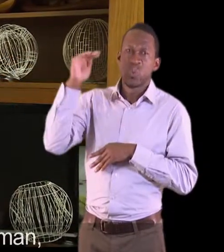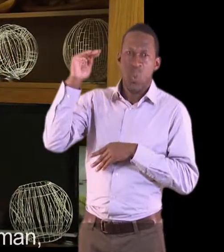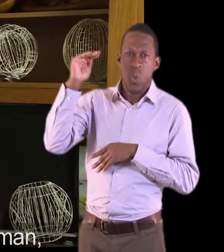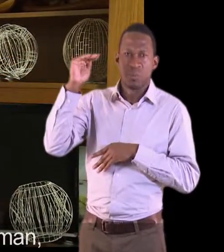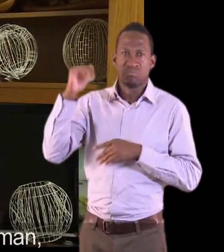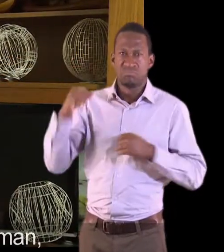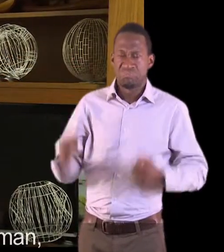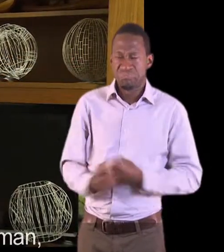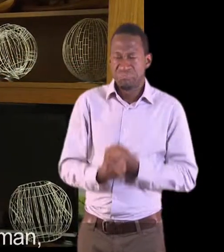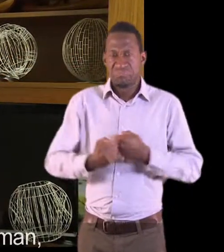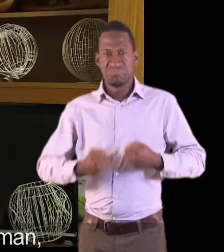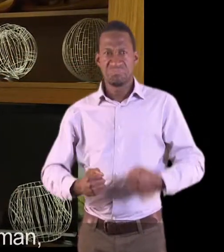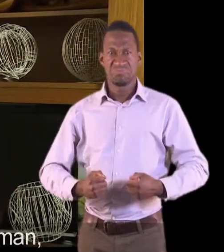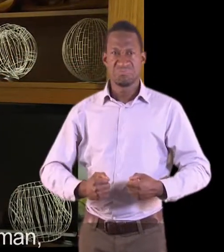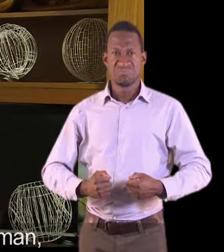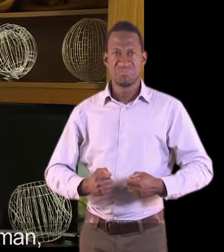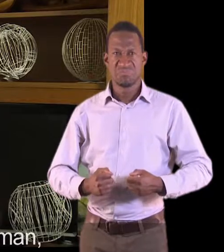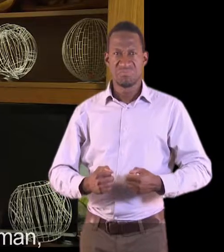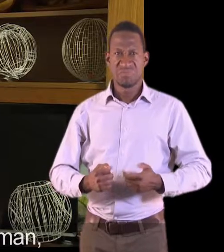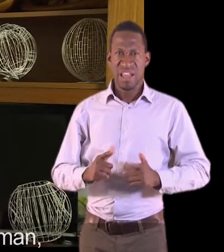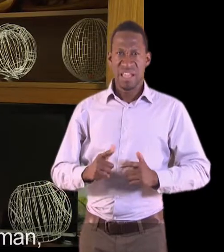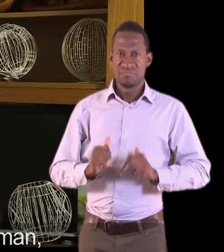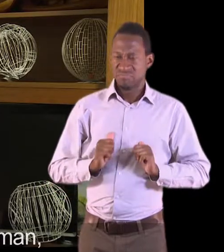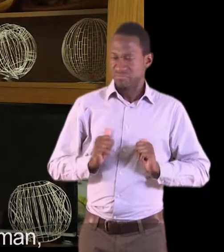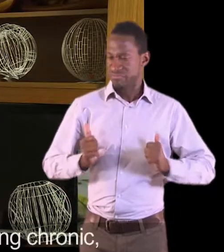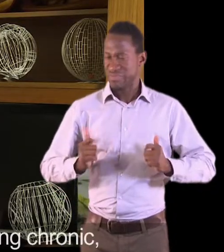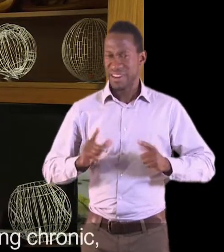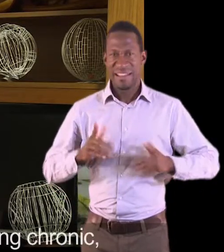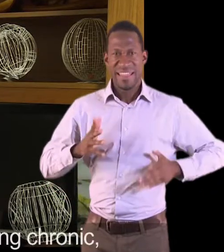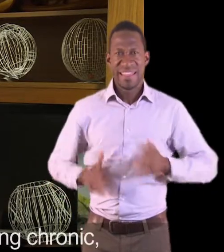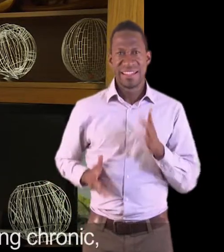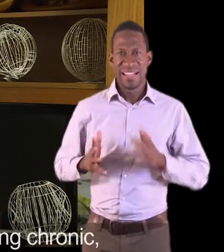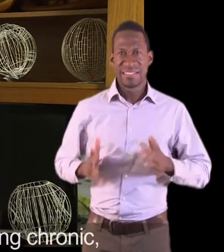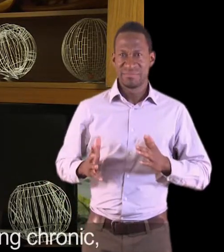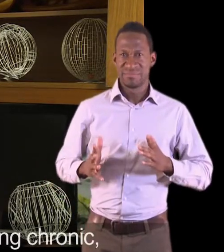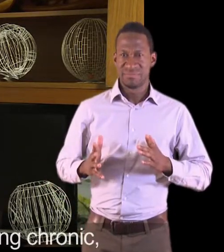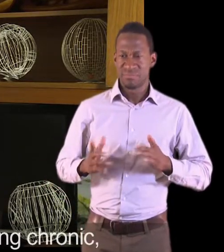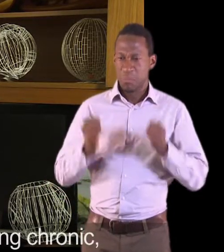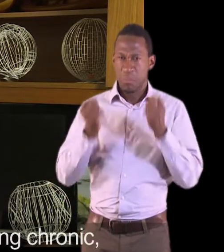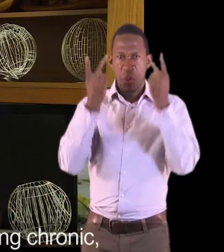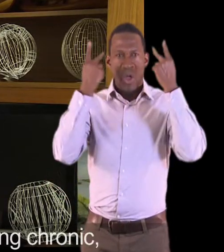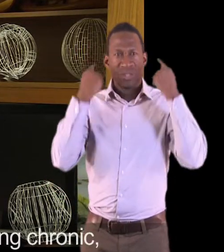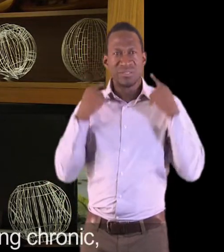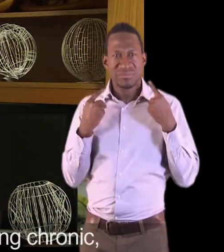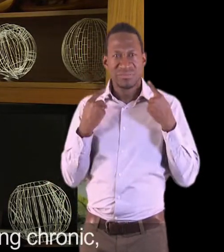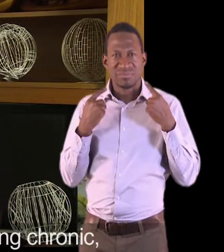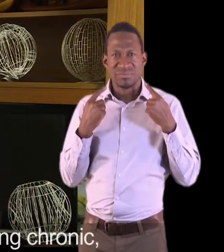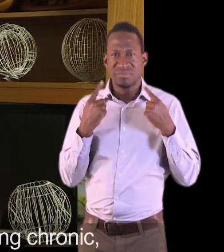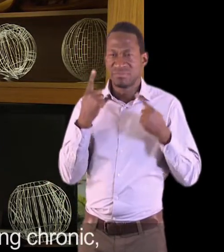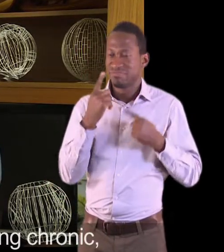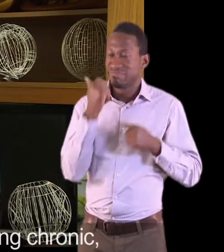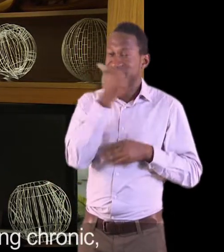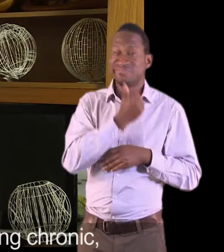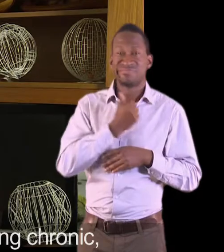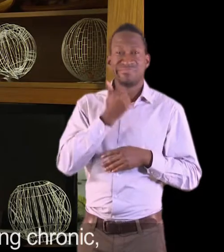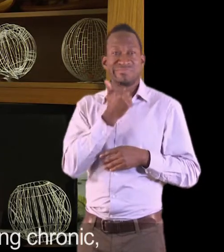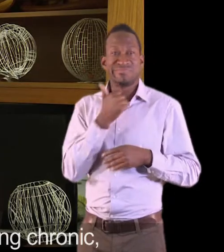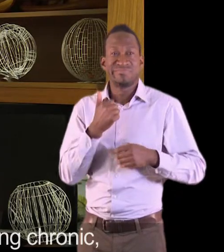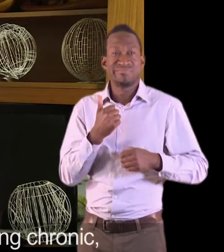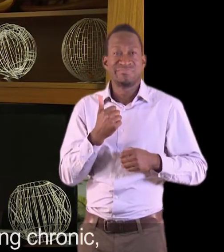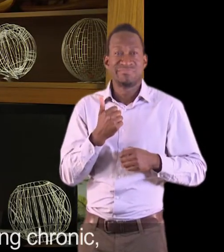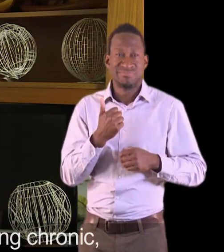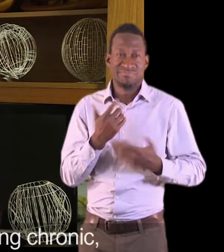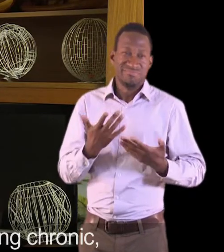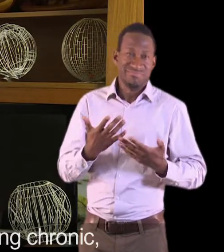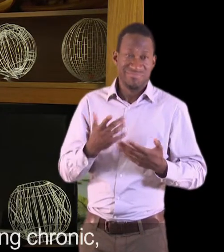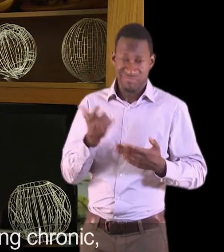bus, great big athletic man, blonde hair, fancied himself something chronic, he used to stride around